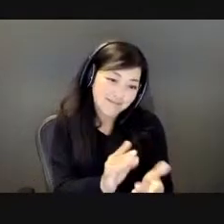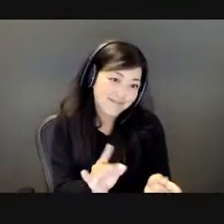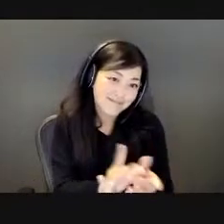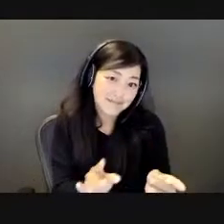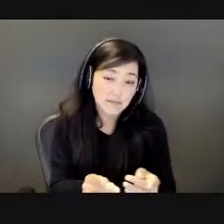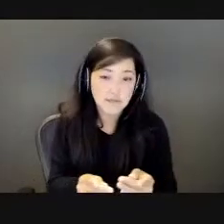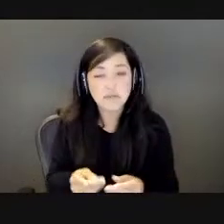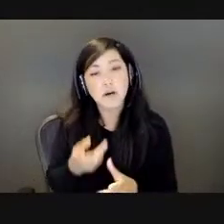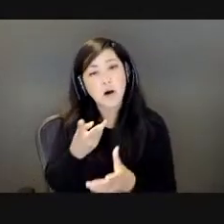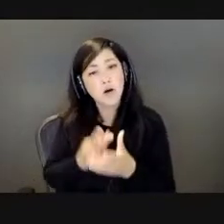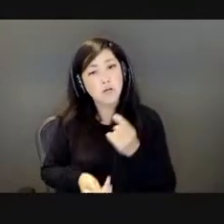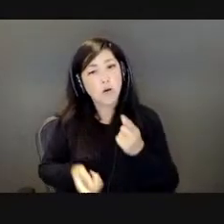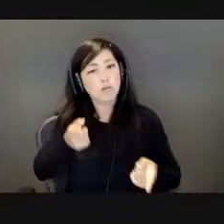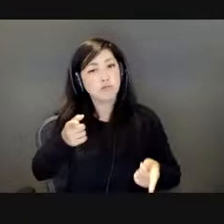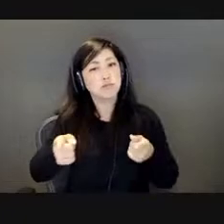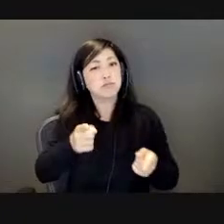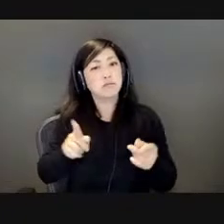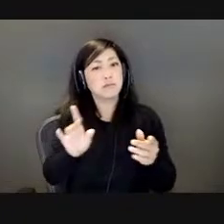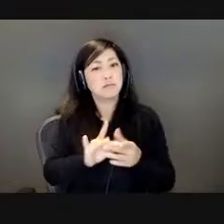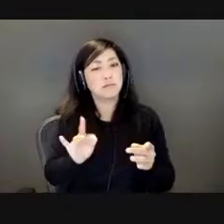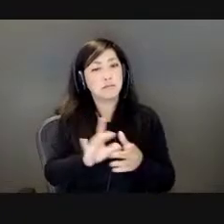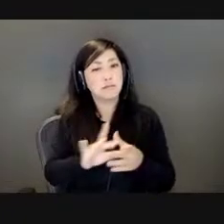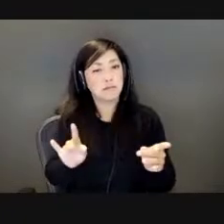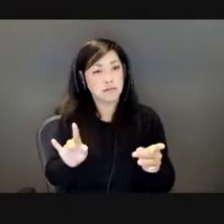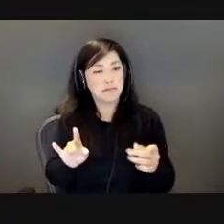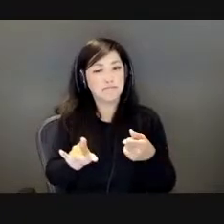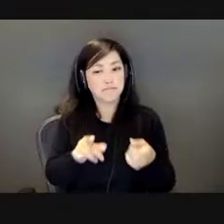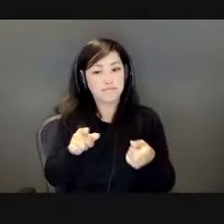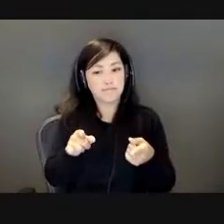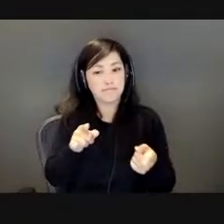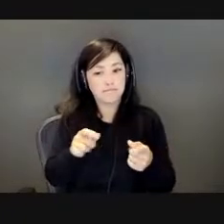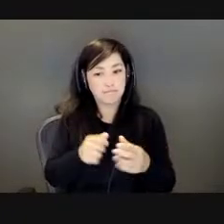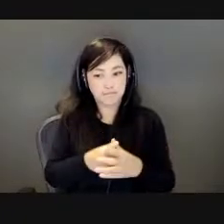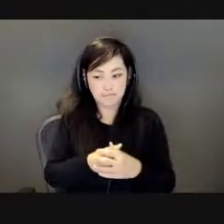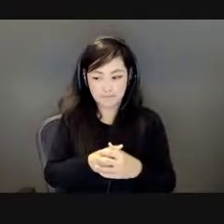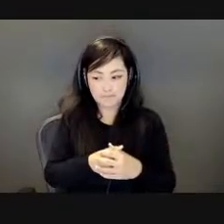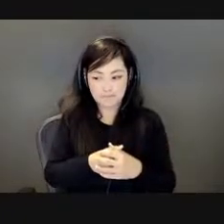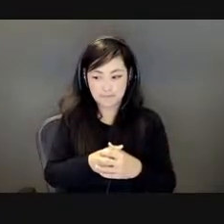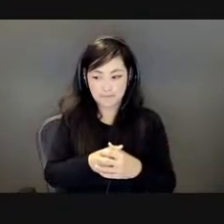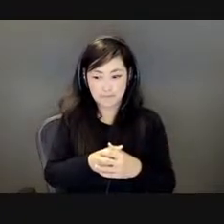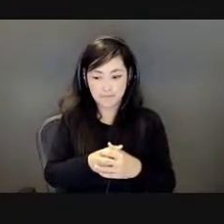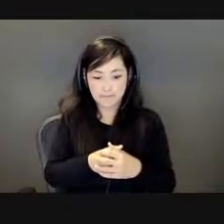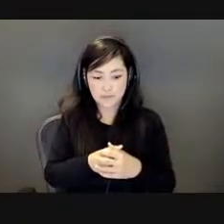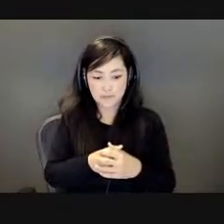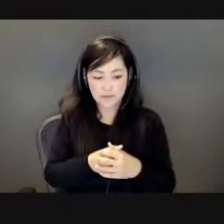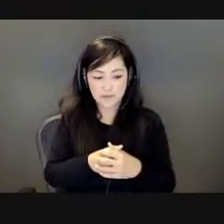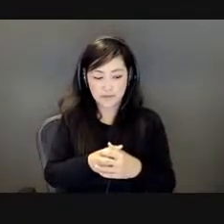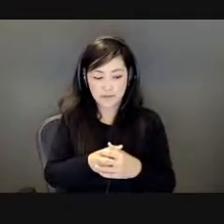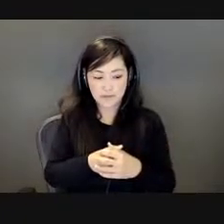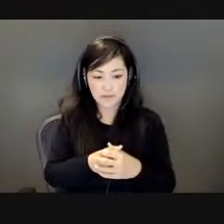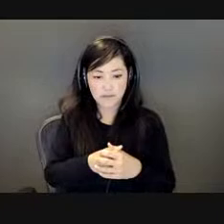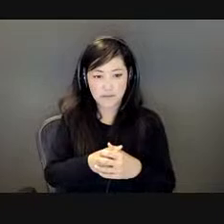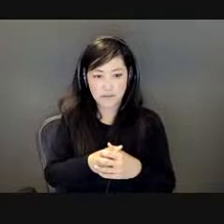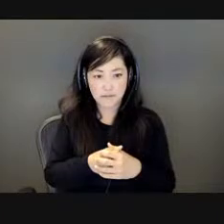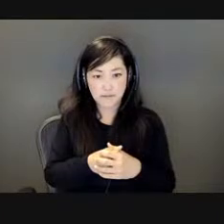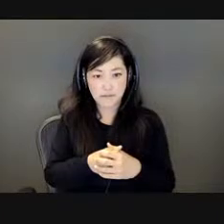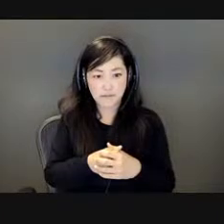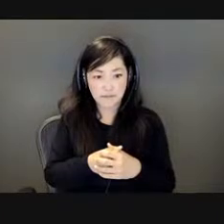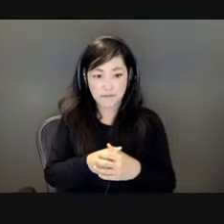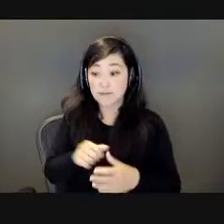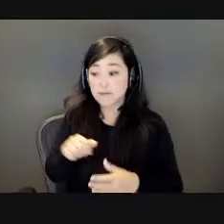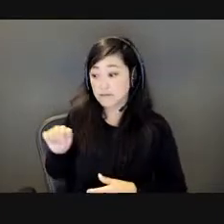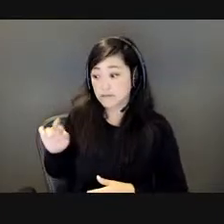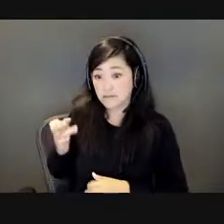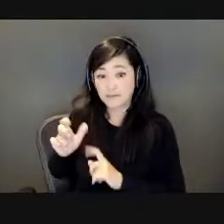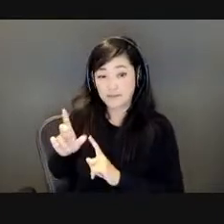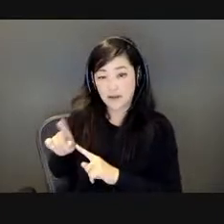have mentioned the importance of kind of, or at least trying to find out, you mentioned,